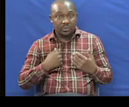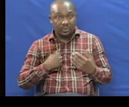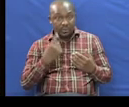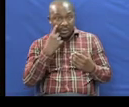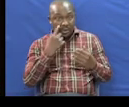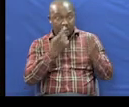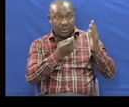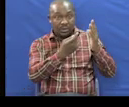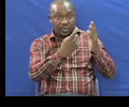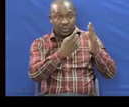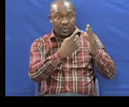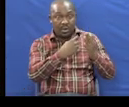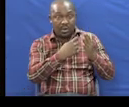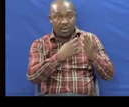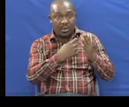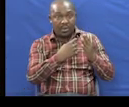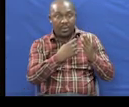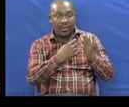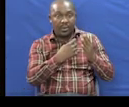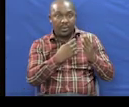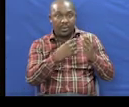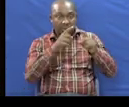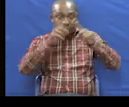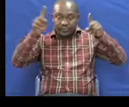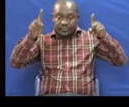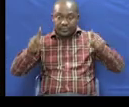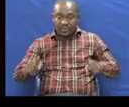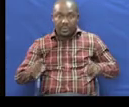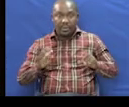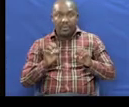the first series element in D block.